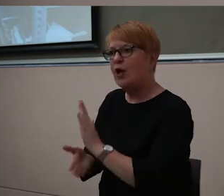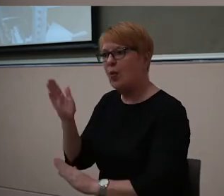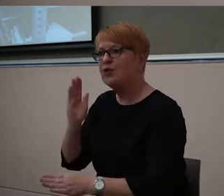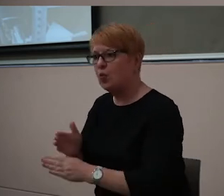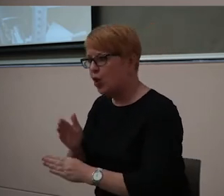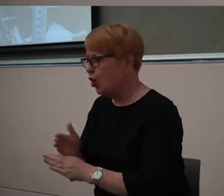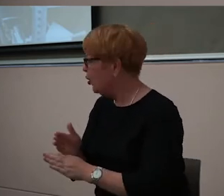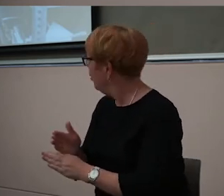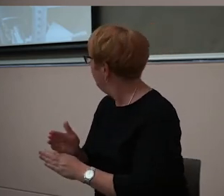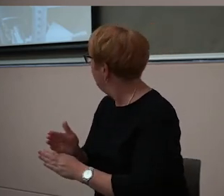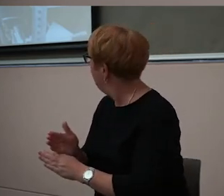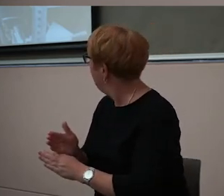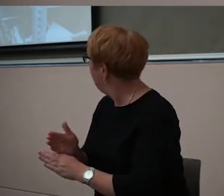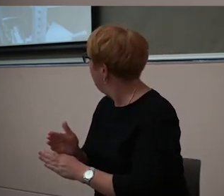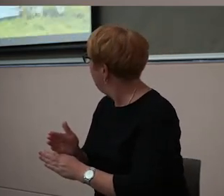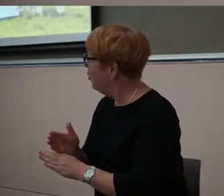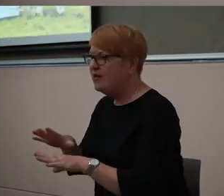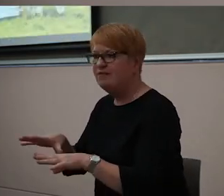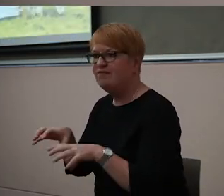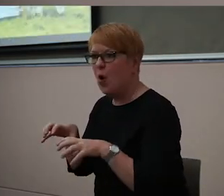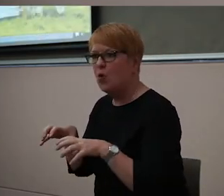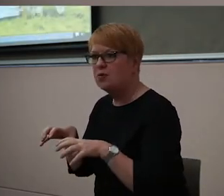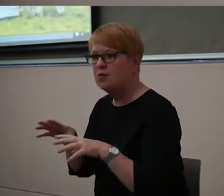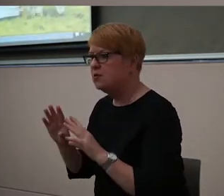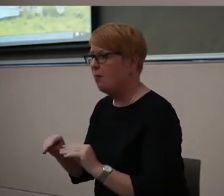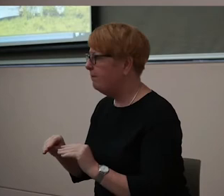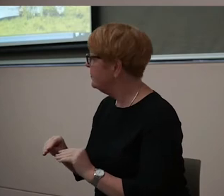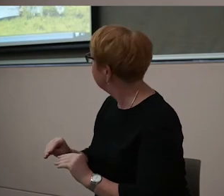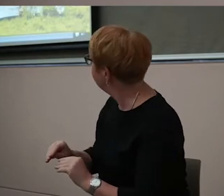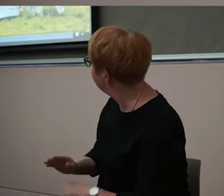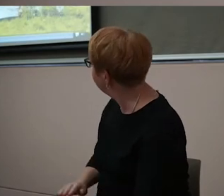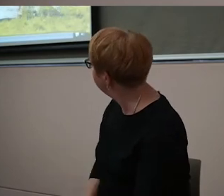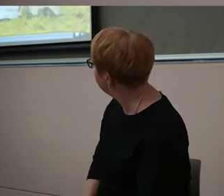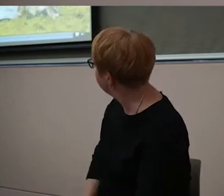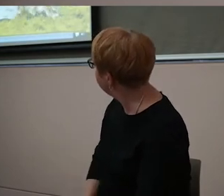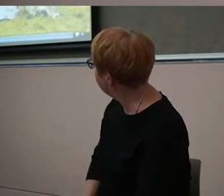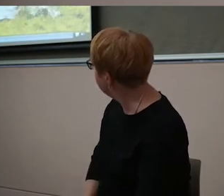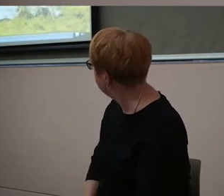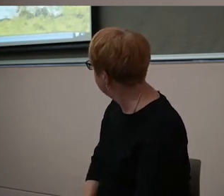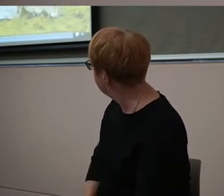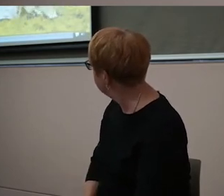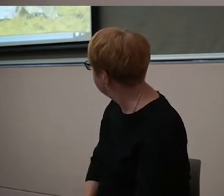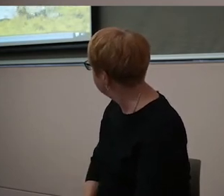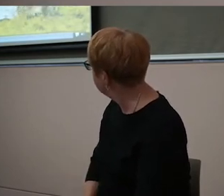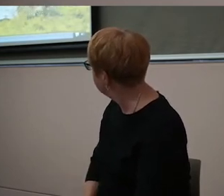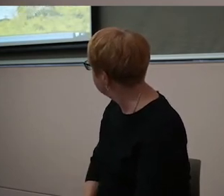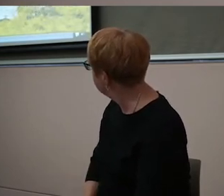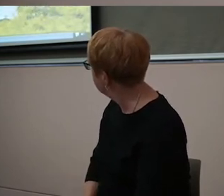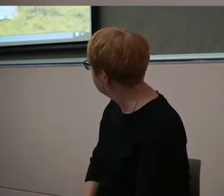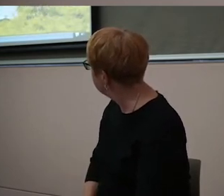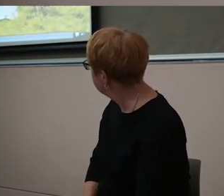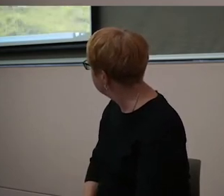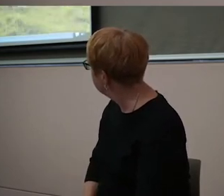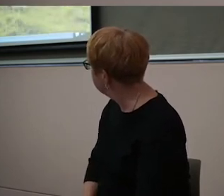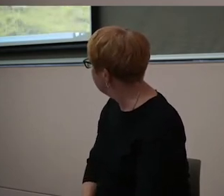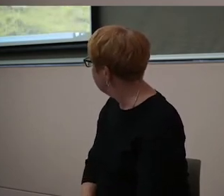Manchester, where they had lived together happily. He applied to the Home Office to stay permanently in the UK with his wife, a procedure which is